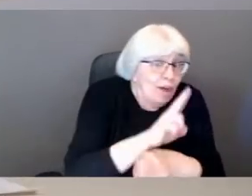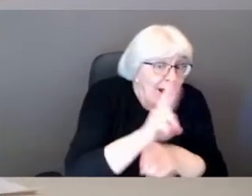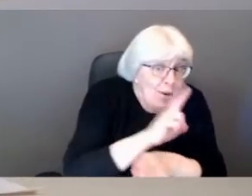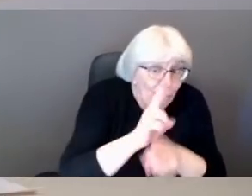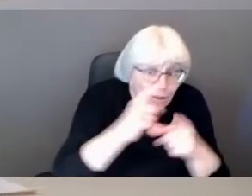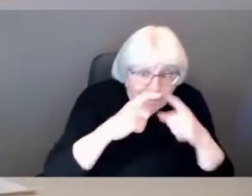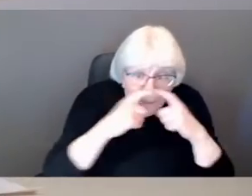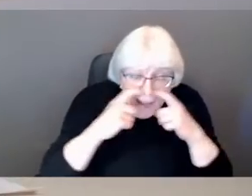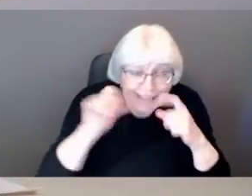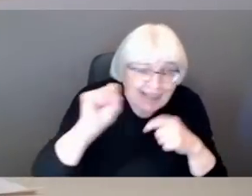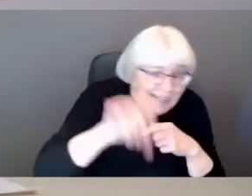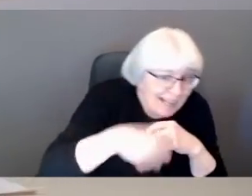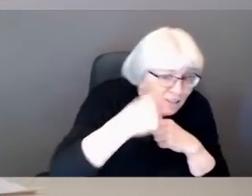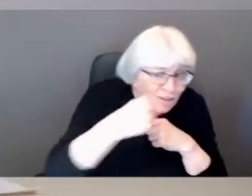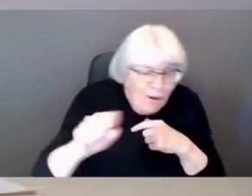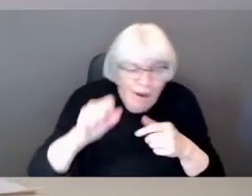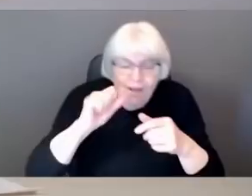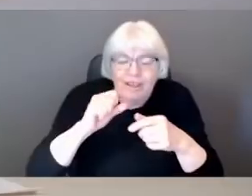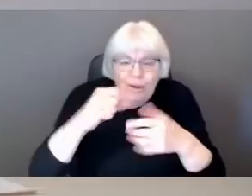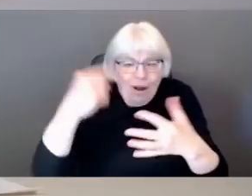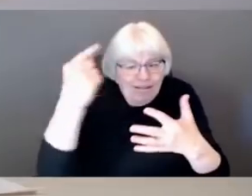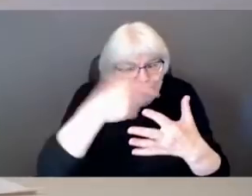those things. So